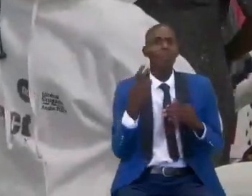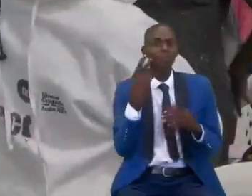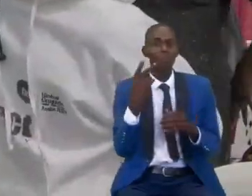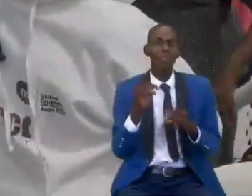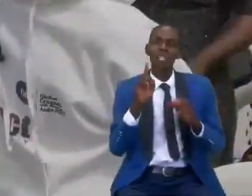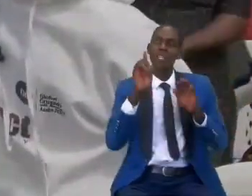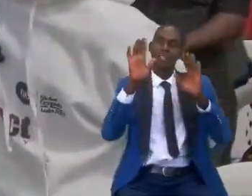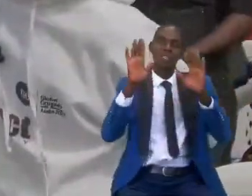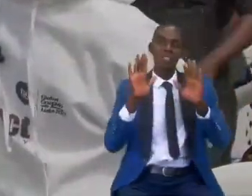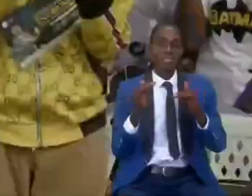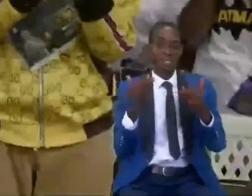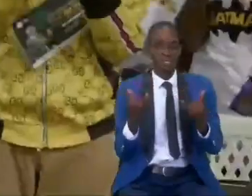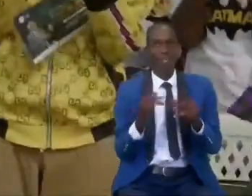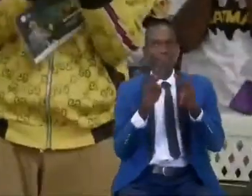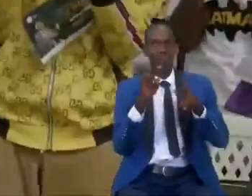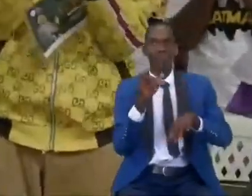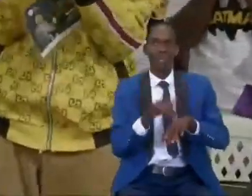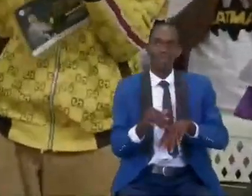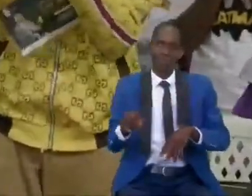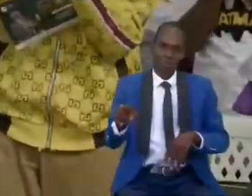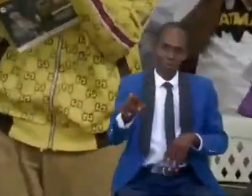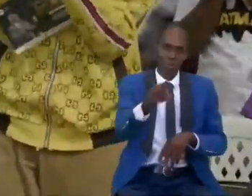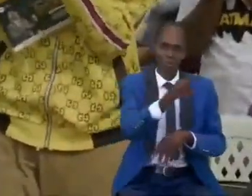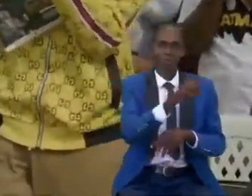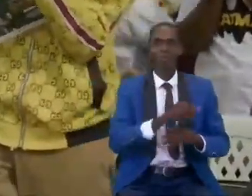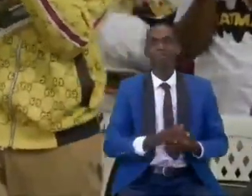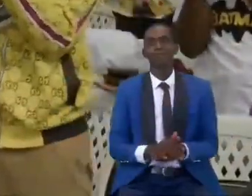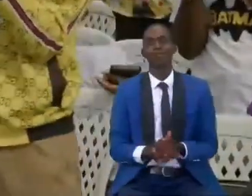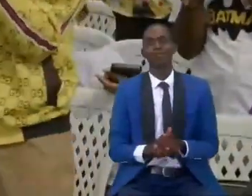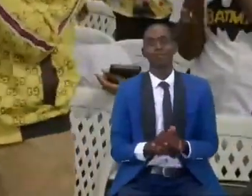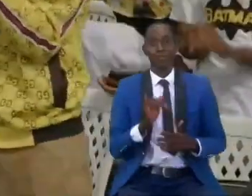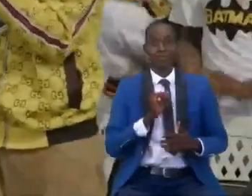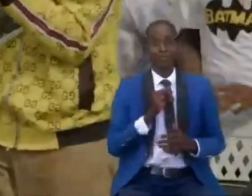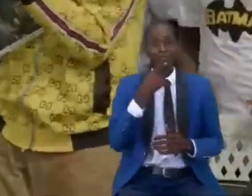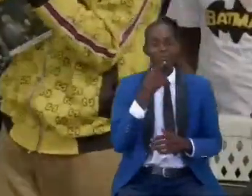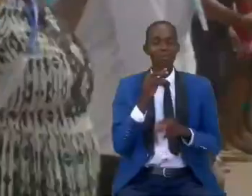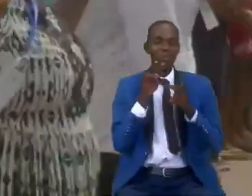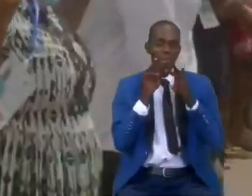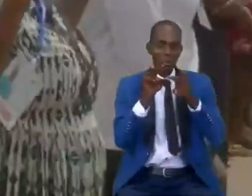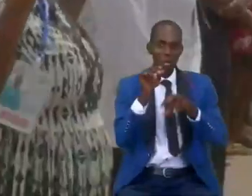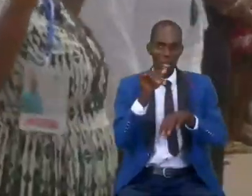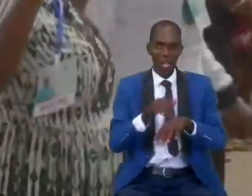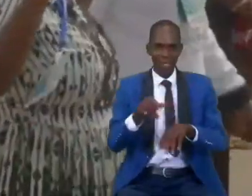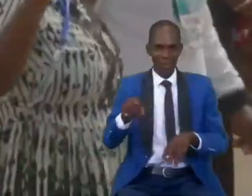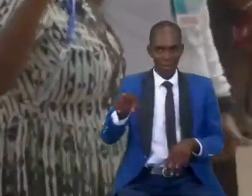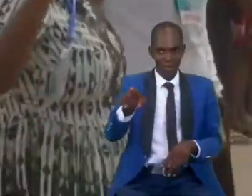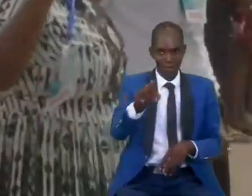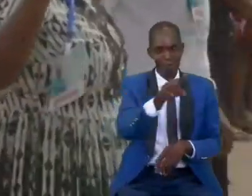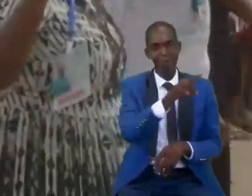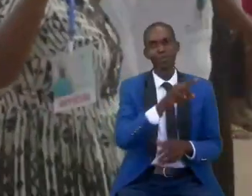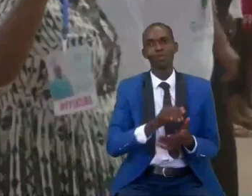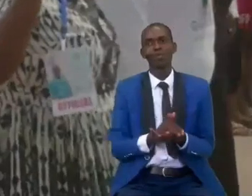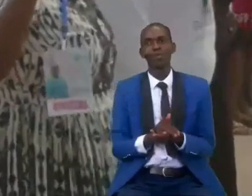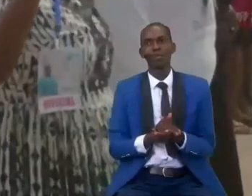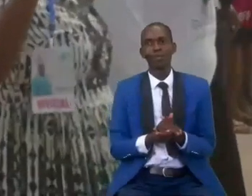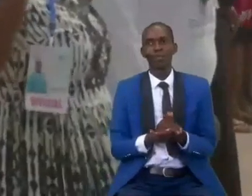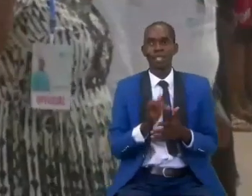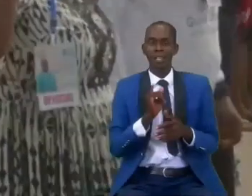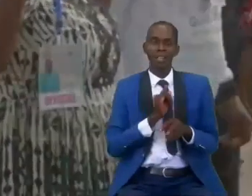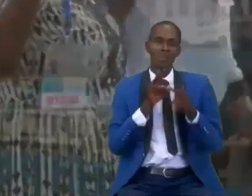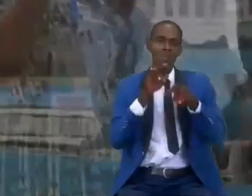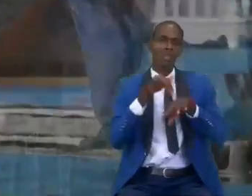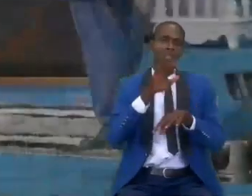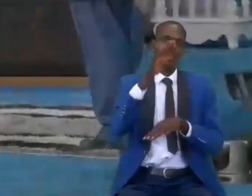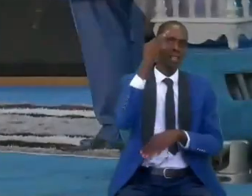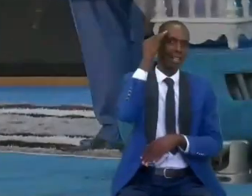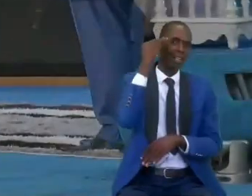I said, look at you. I look at your head. I look at all the cells